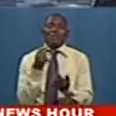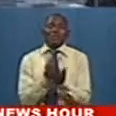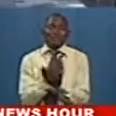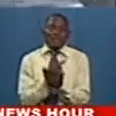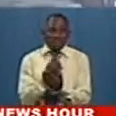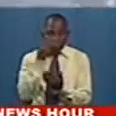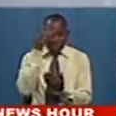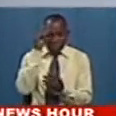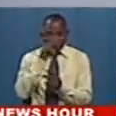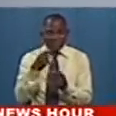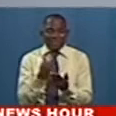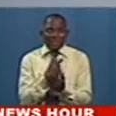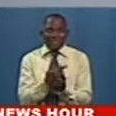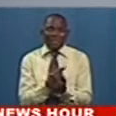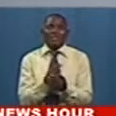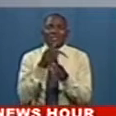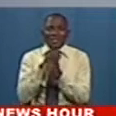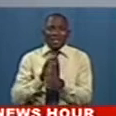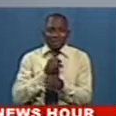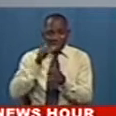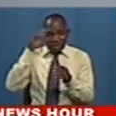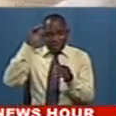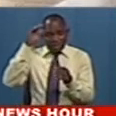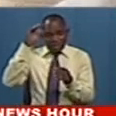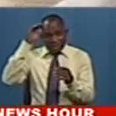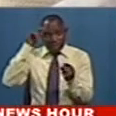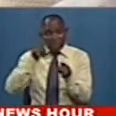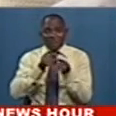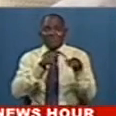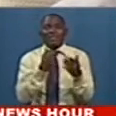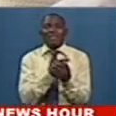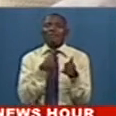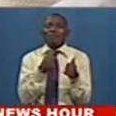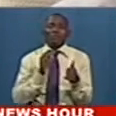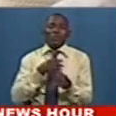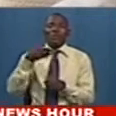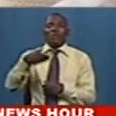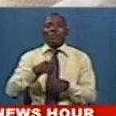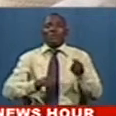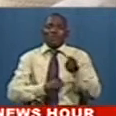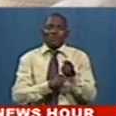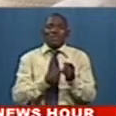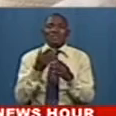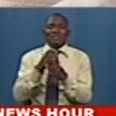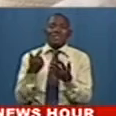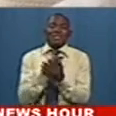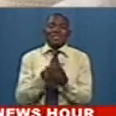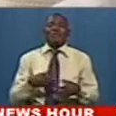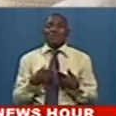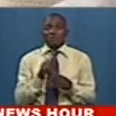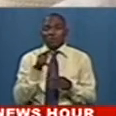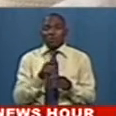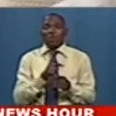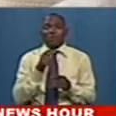We are told of how well the people of Ghana treated Dr. Noguchi during his stay in Ghana. We are ready to host, support and cheer the Ghana